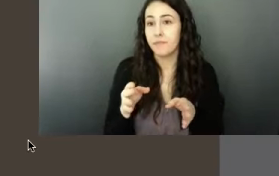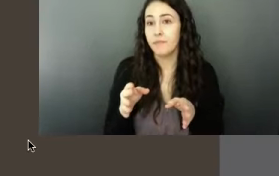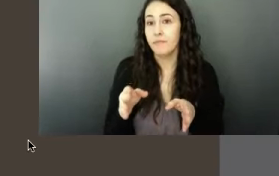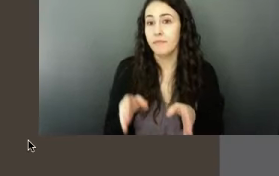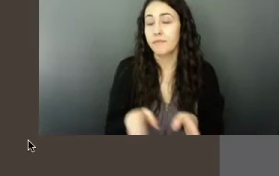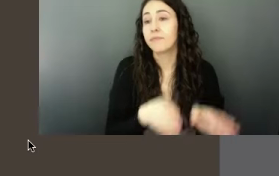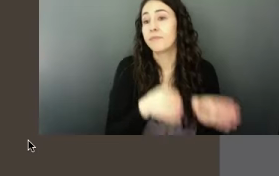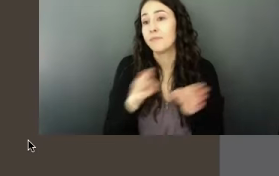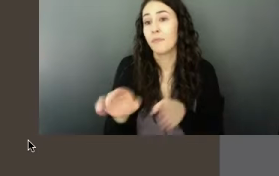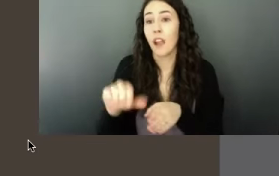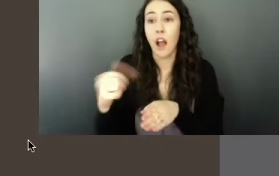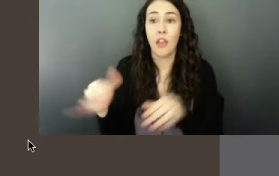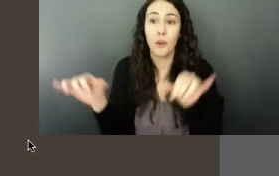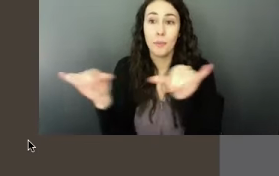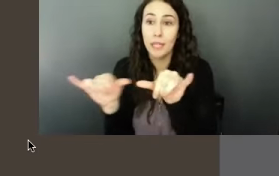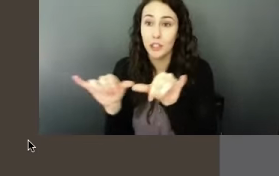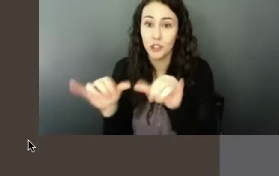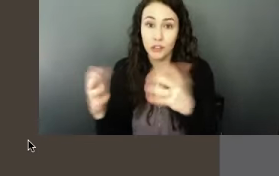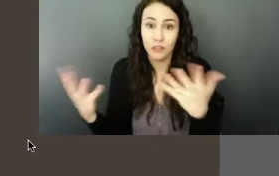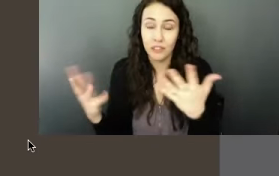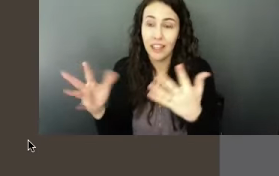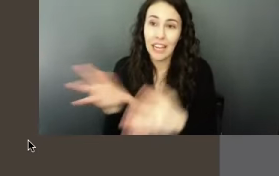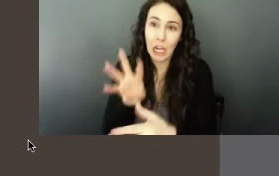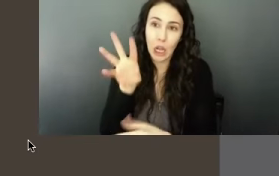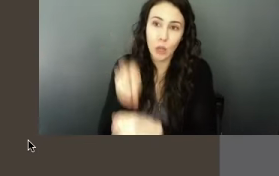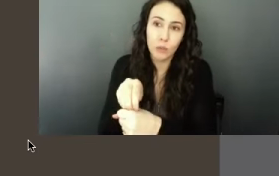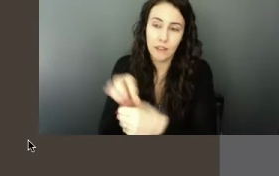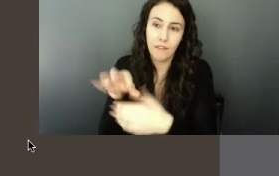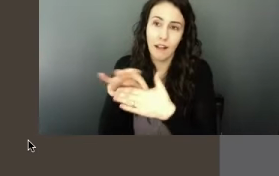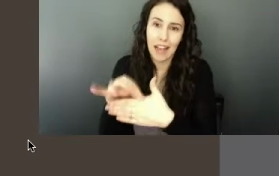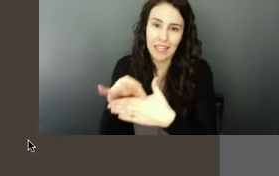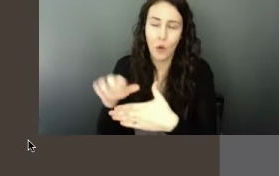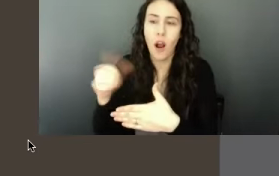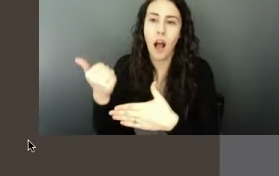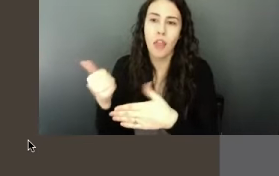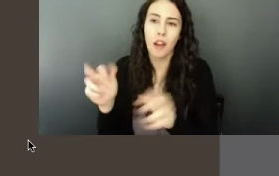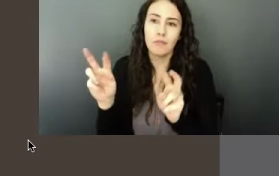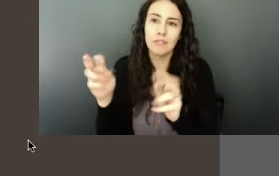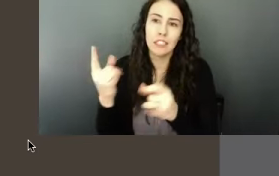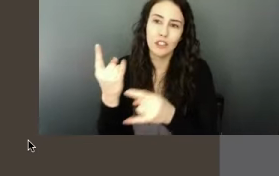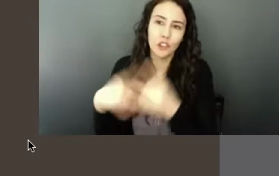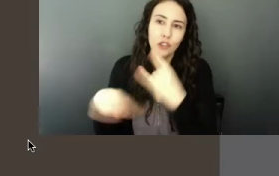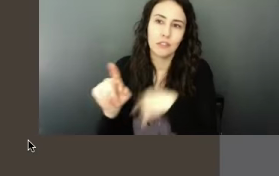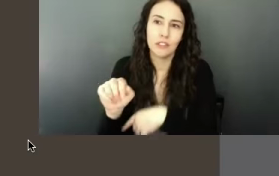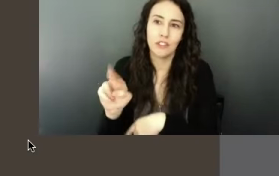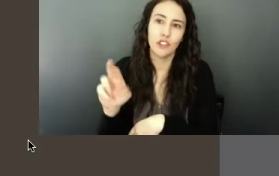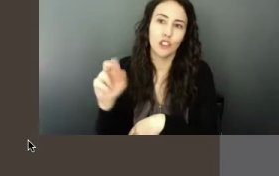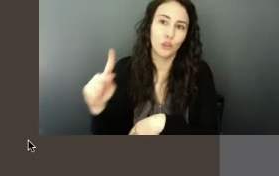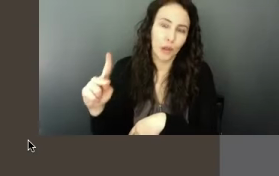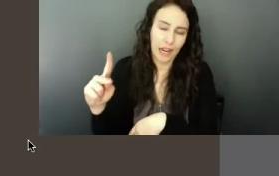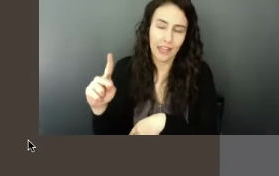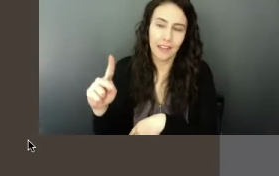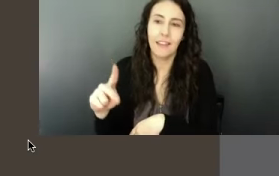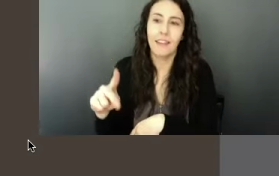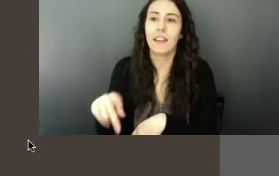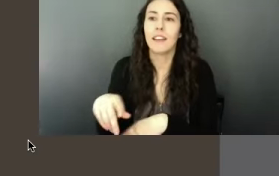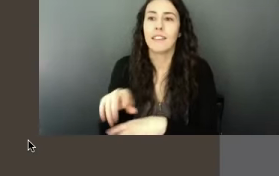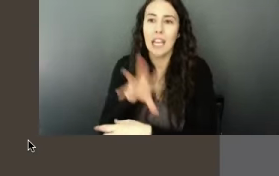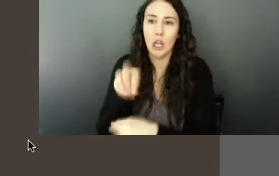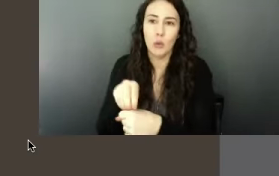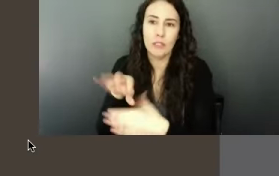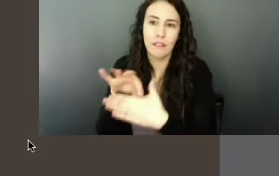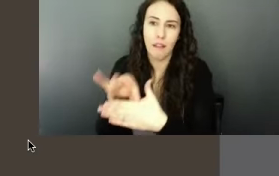measure is the inclusive content, or the other trick, I should say, for inclusive content. So this has to do